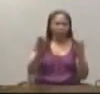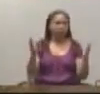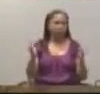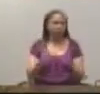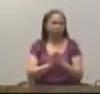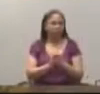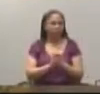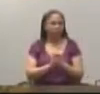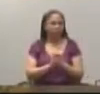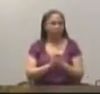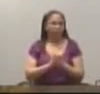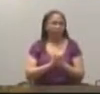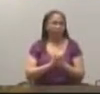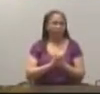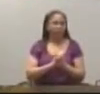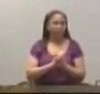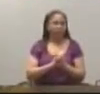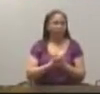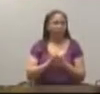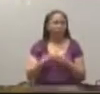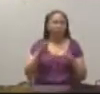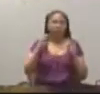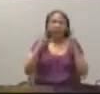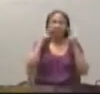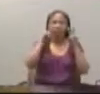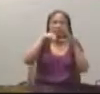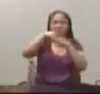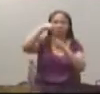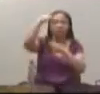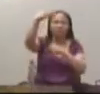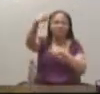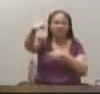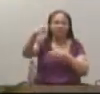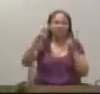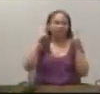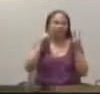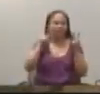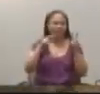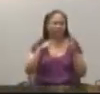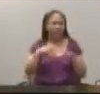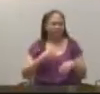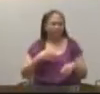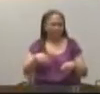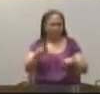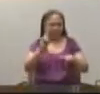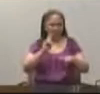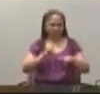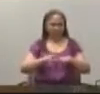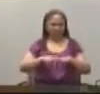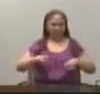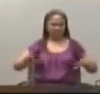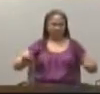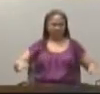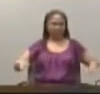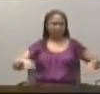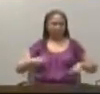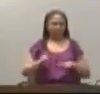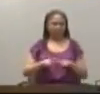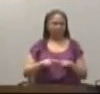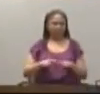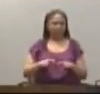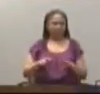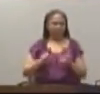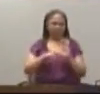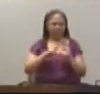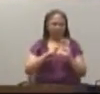And but you can see out. You can see out. And so I was sitting in the main chair, and